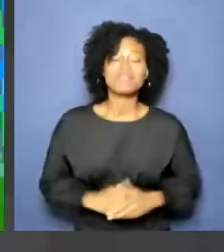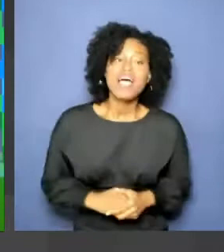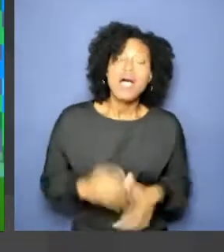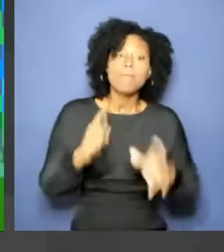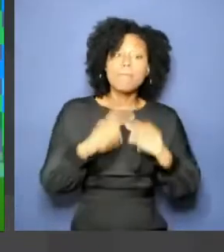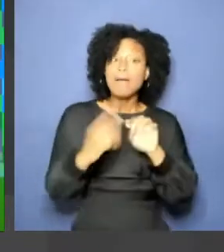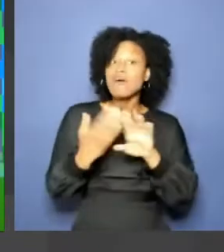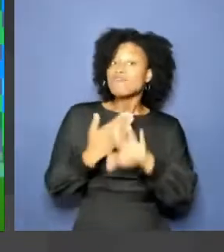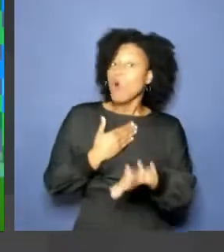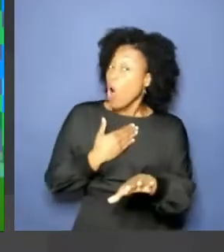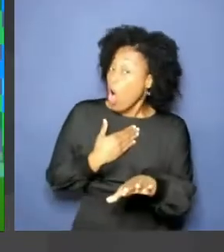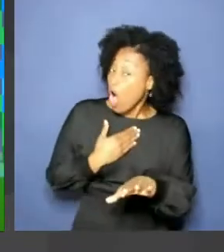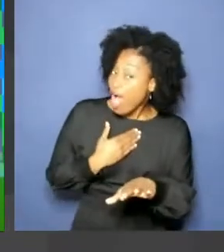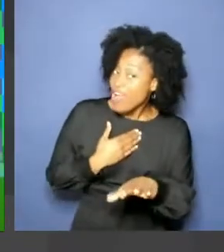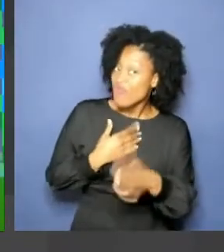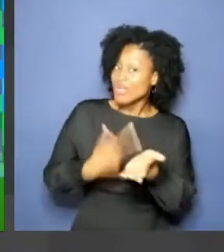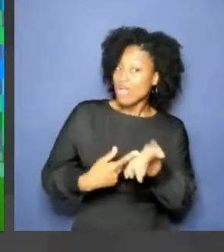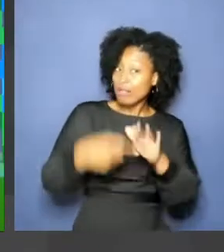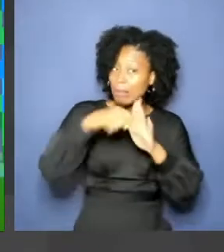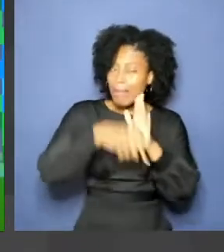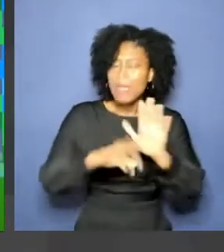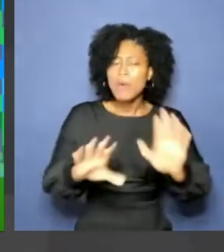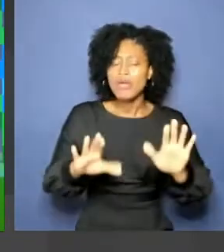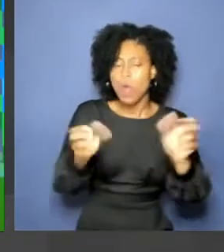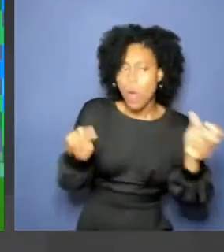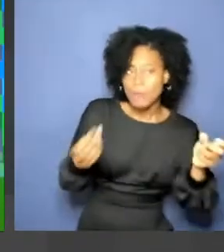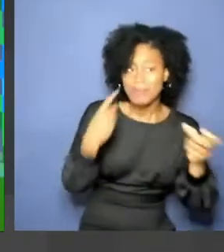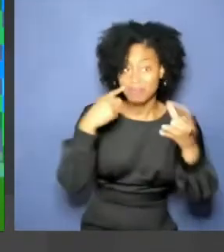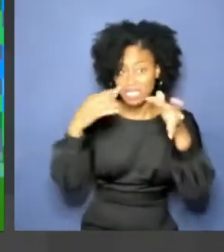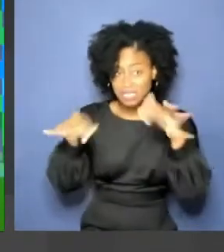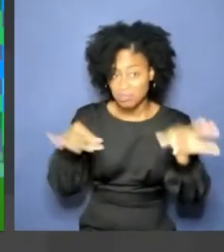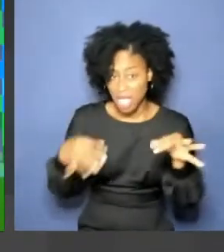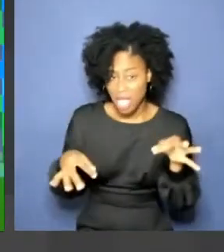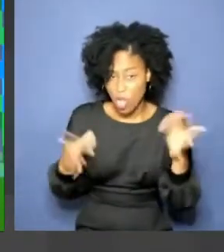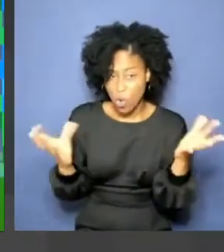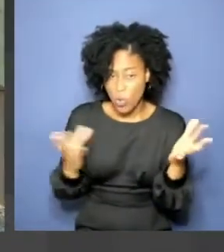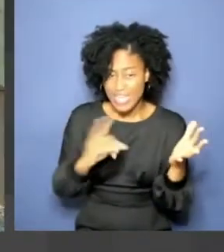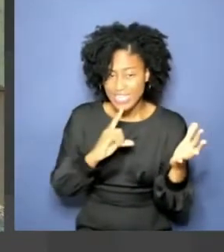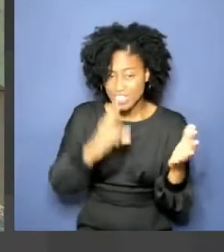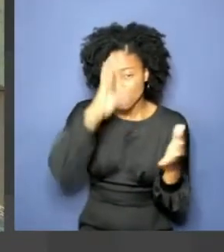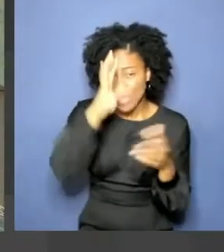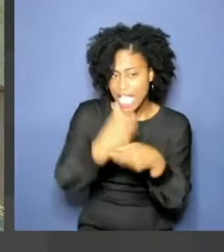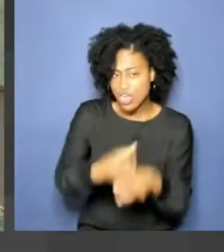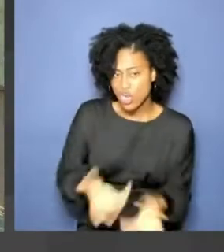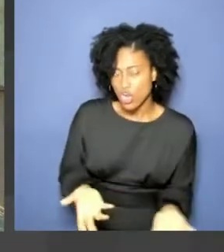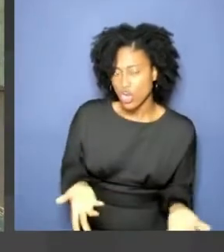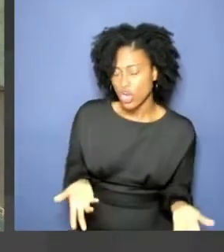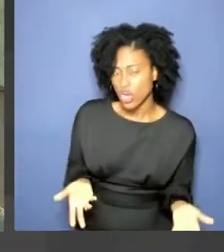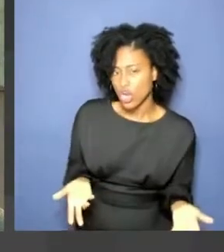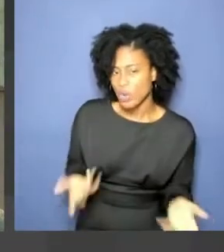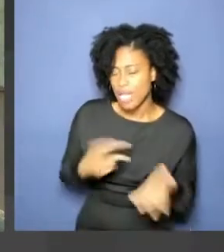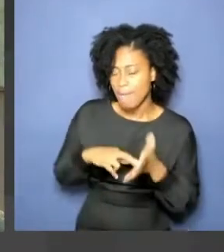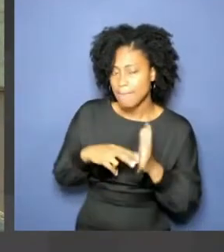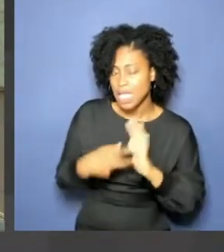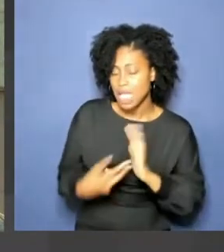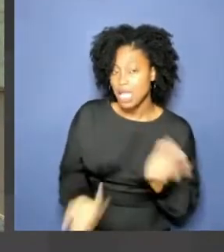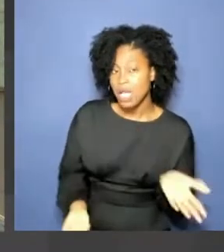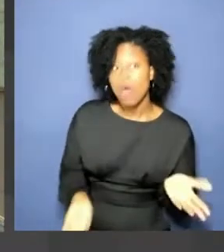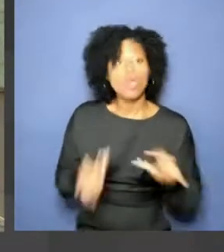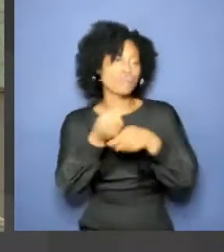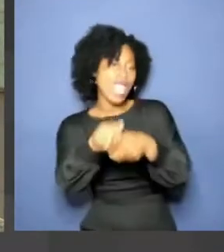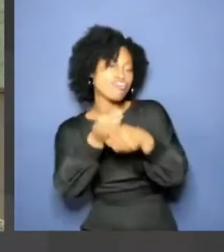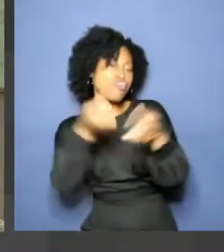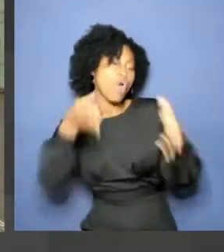though, we should probably explain to everyone what is a creator? Yeah, of course. So a creator is really anybody who